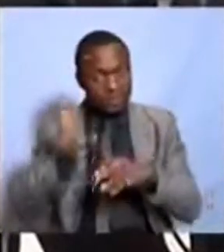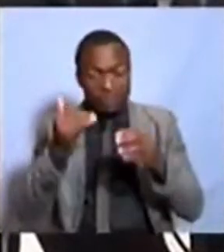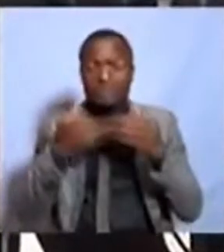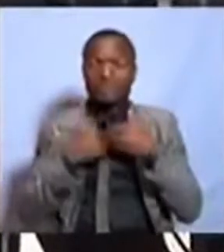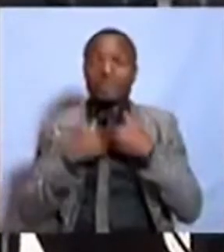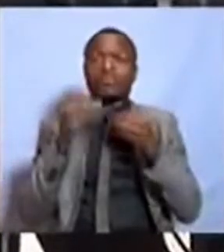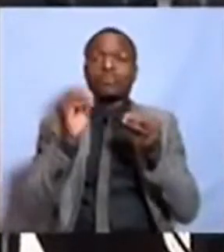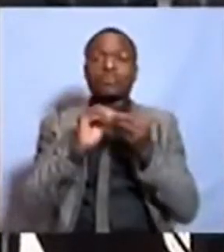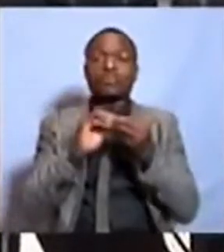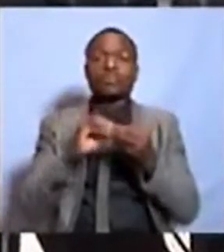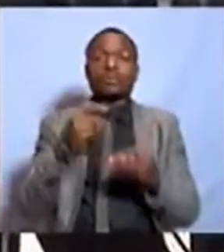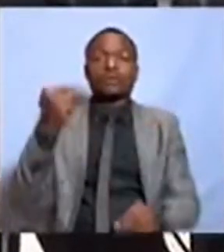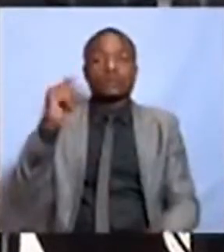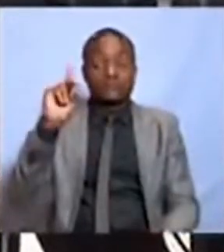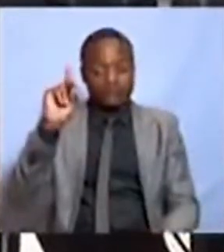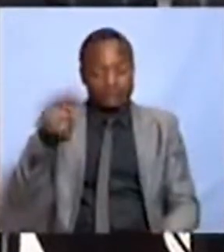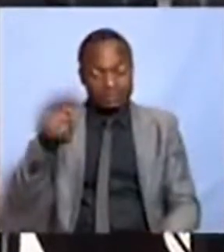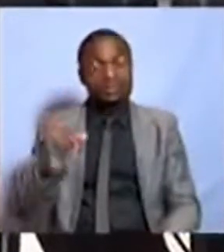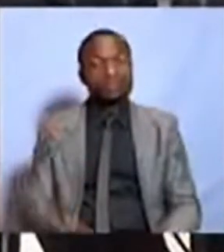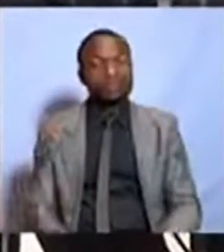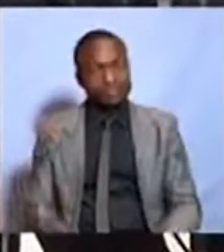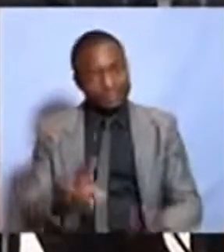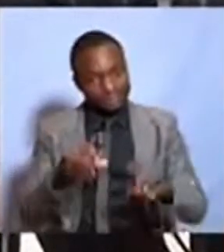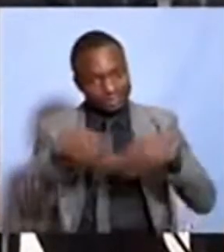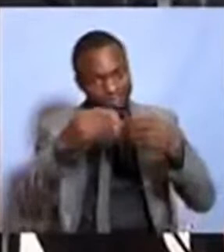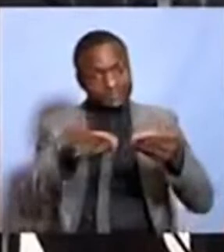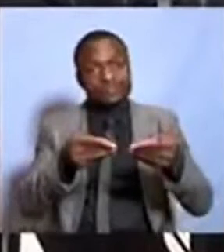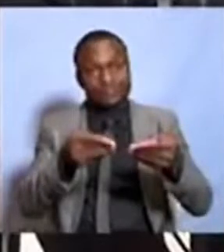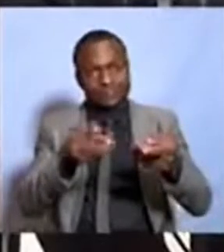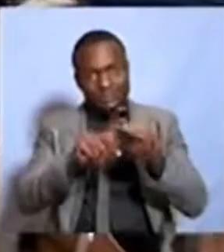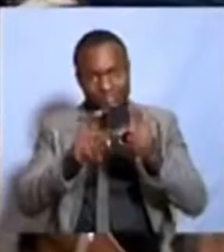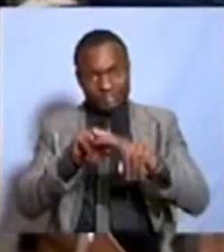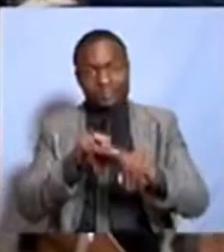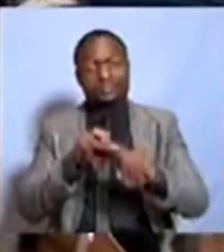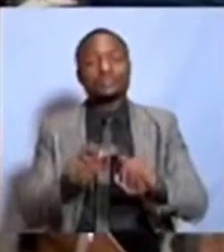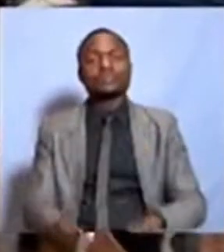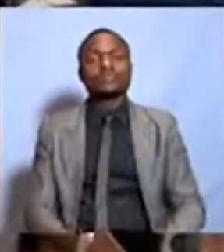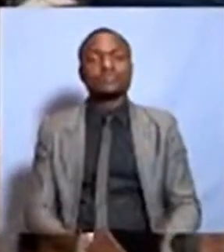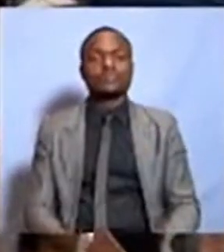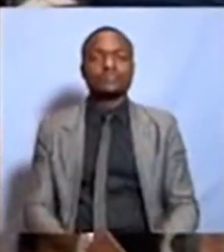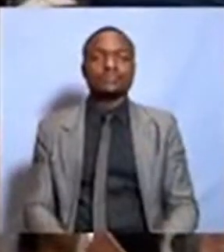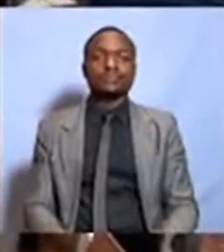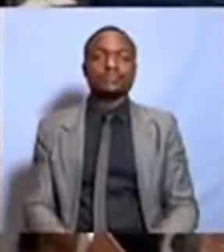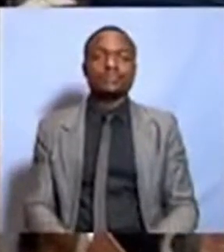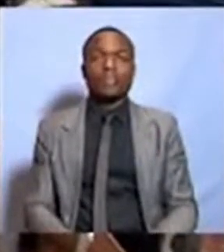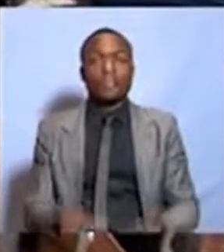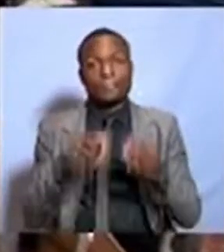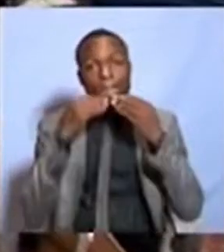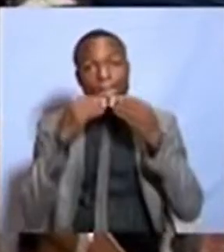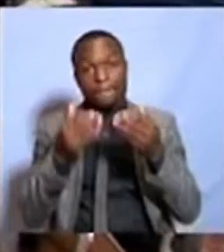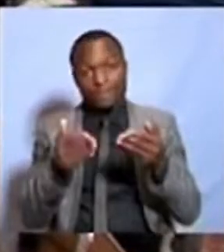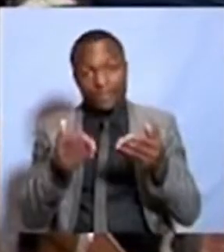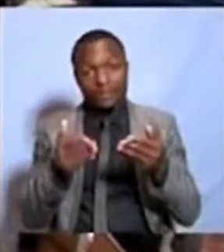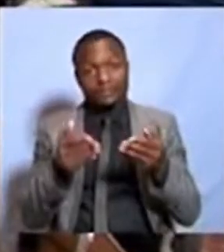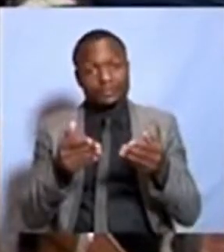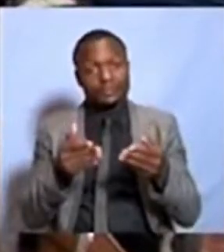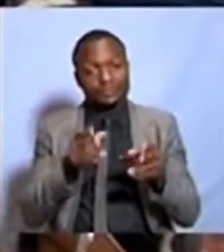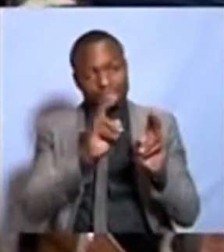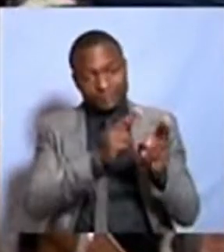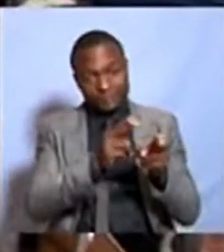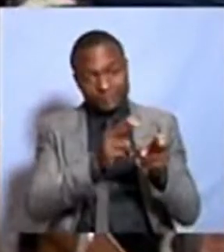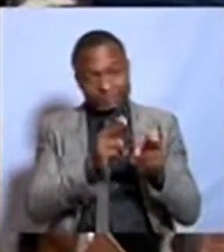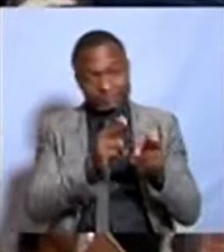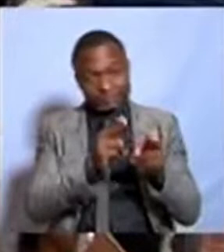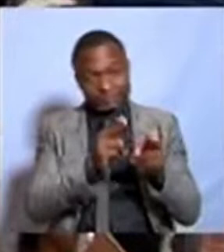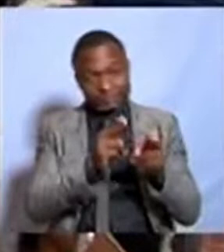some of those challenges? So I'll let my colleague also answer the next question. Thank you so much for your feedback and your